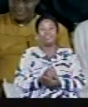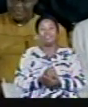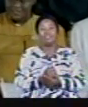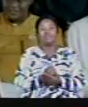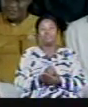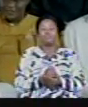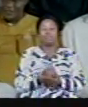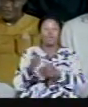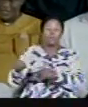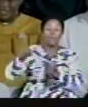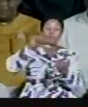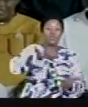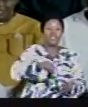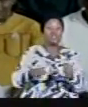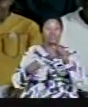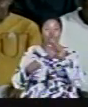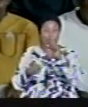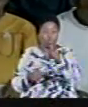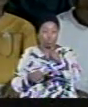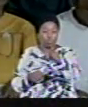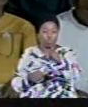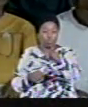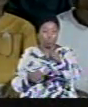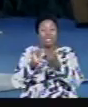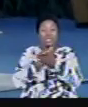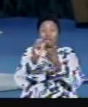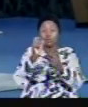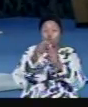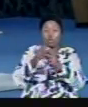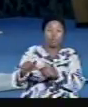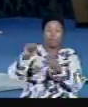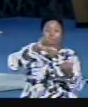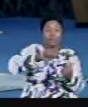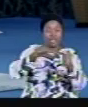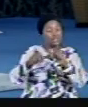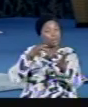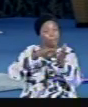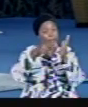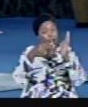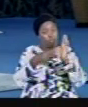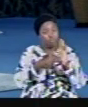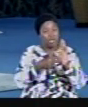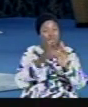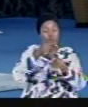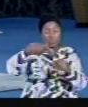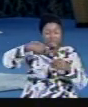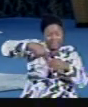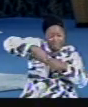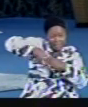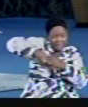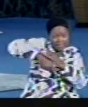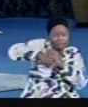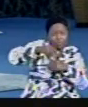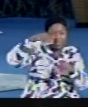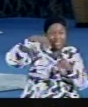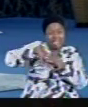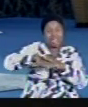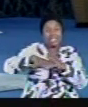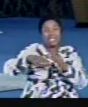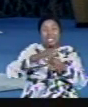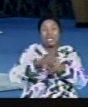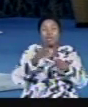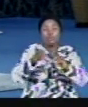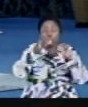Baptize you. That word baptize means to dip you inside, immerse you